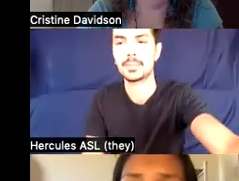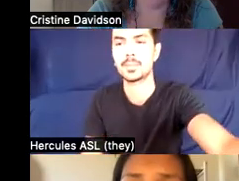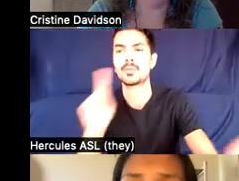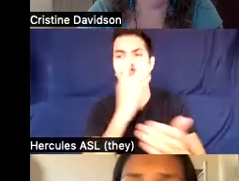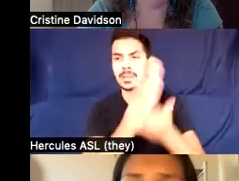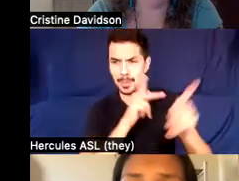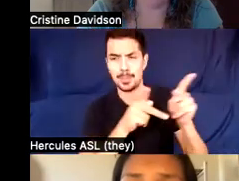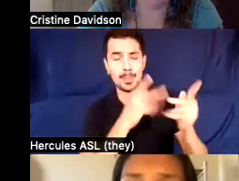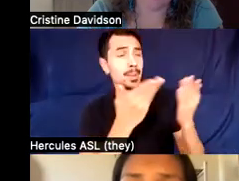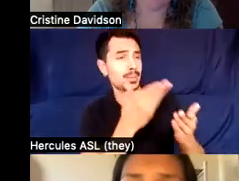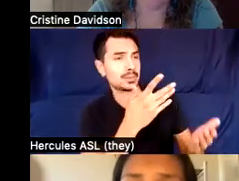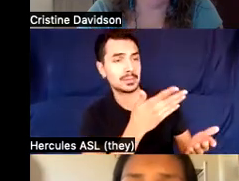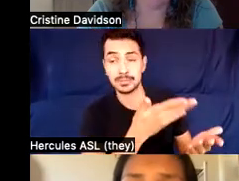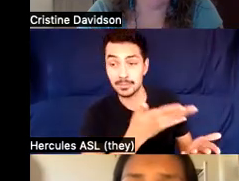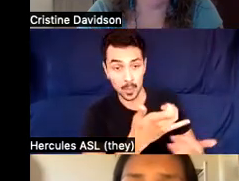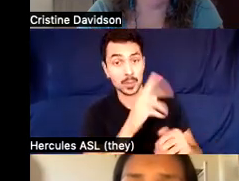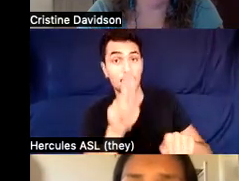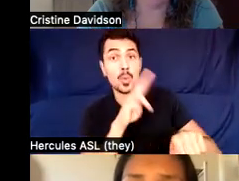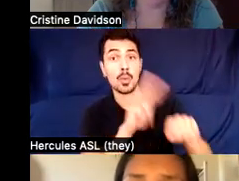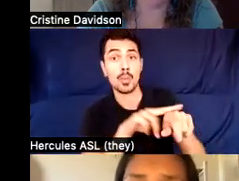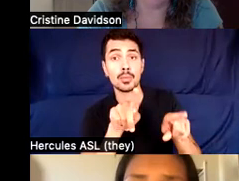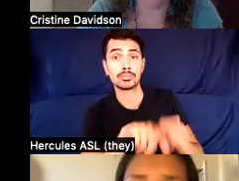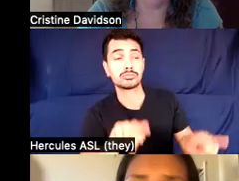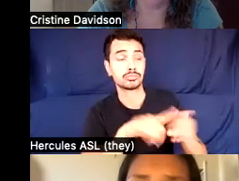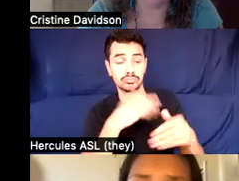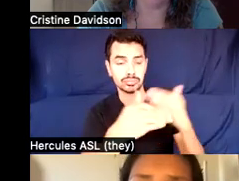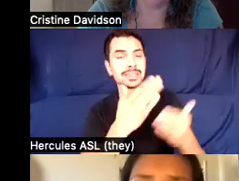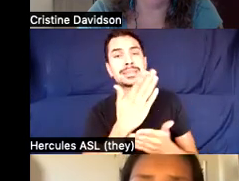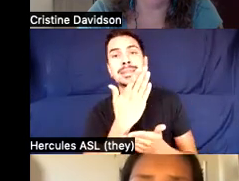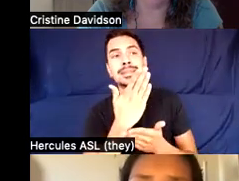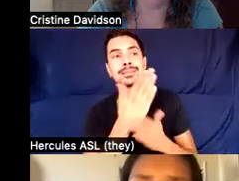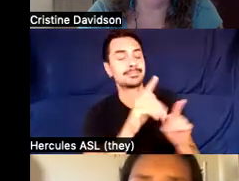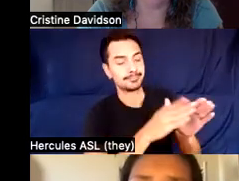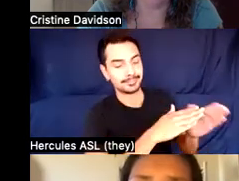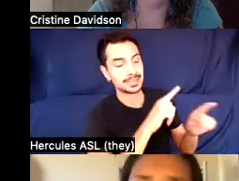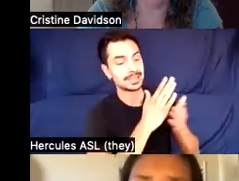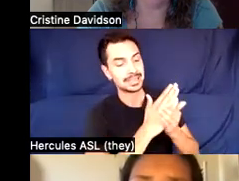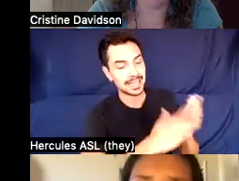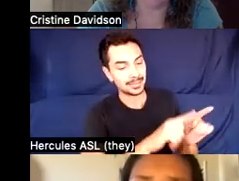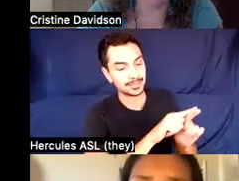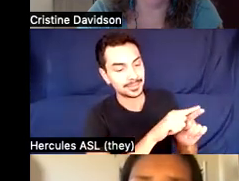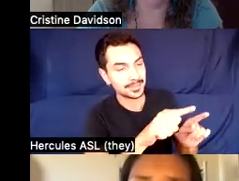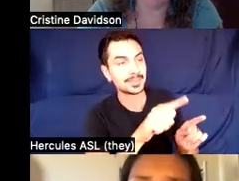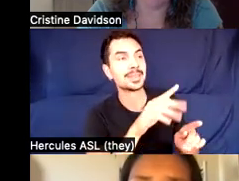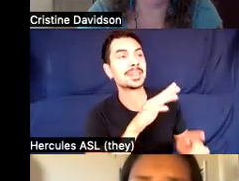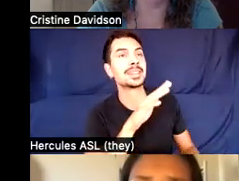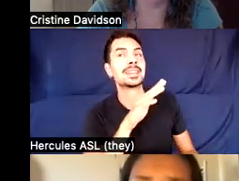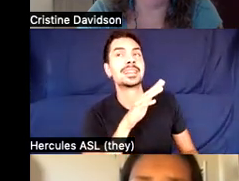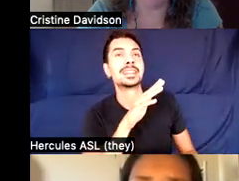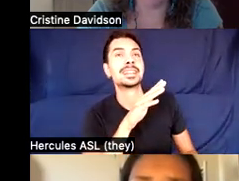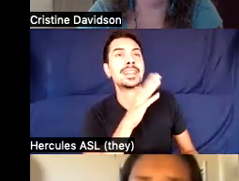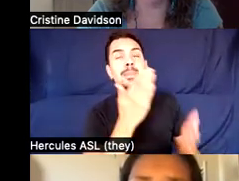just want to stay in a normal routine. For others, they may need to take some time or go somewhere else to stay for a while or whatever they need to be